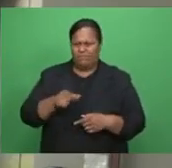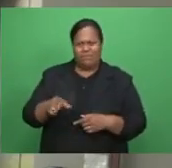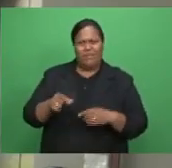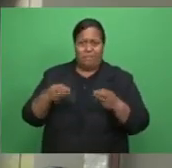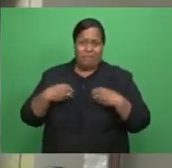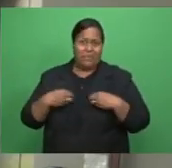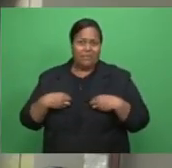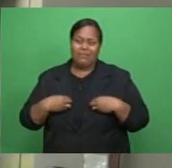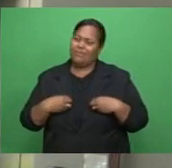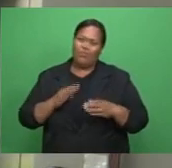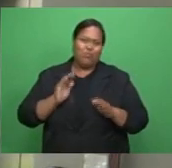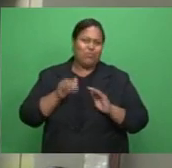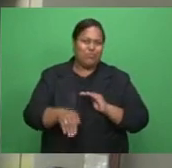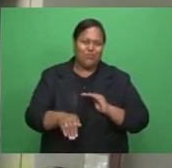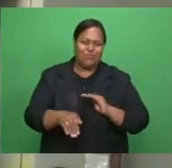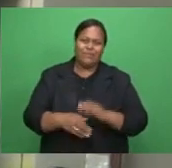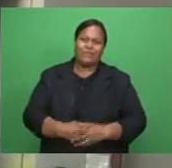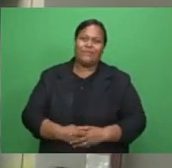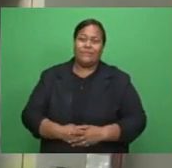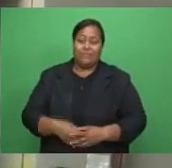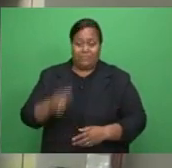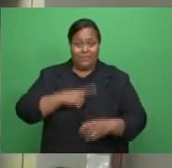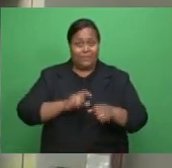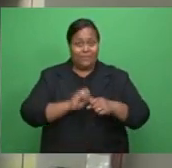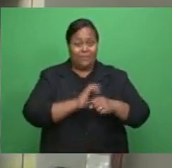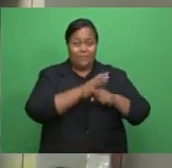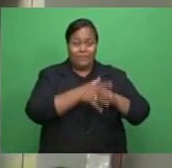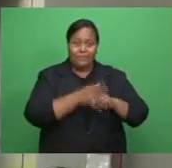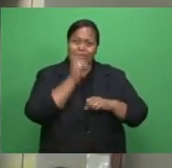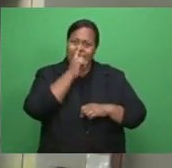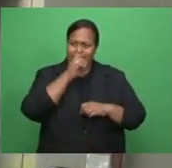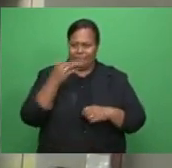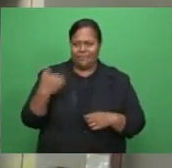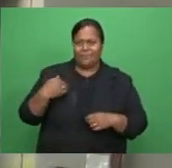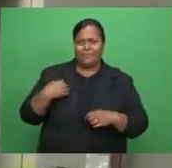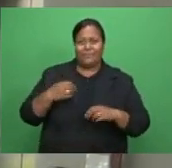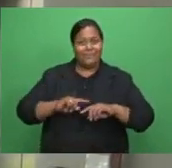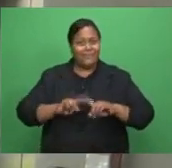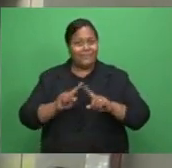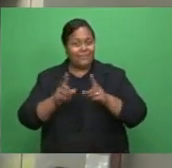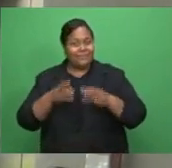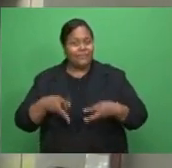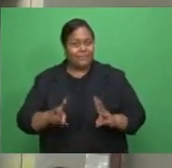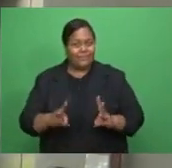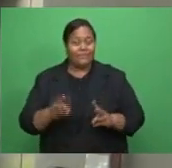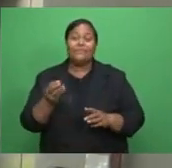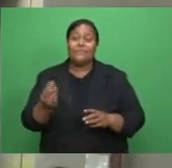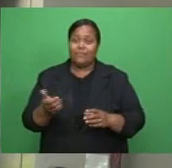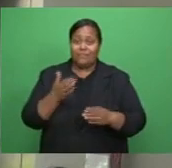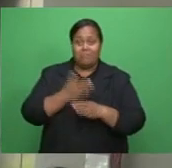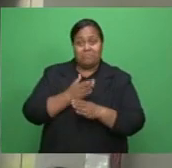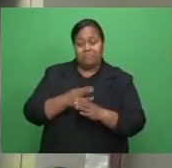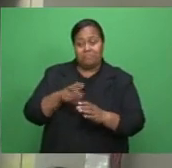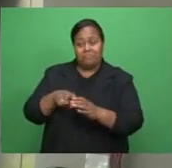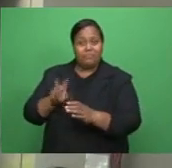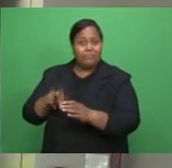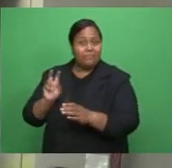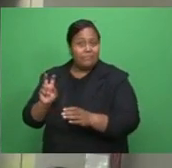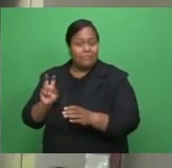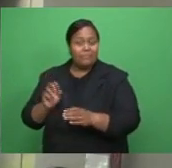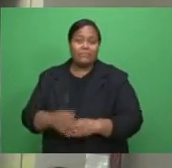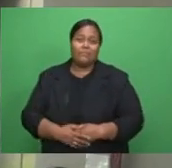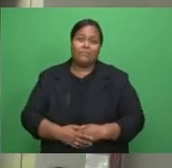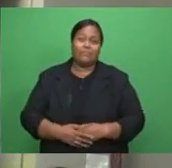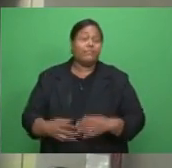of the COVID-19, people have been affected in different ways. Some have lost their jobs, others there has